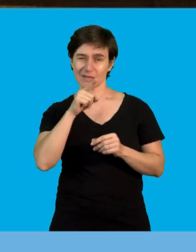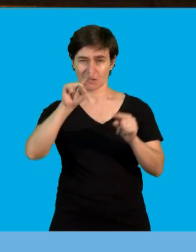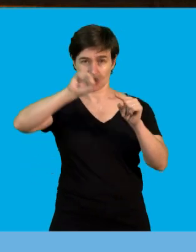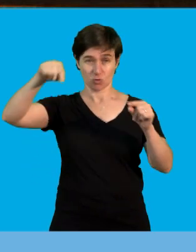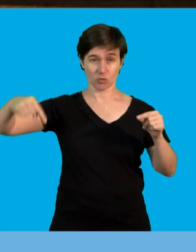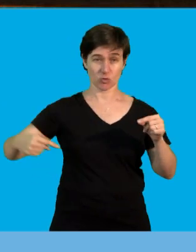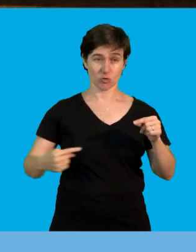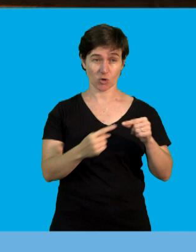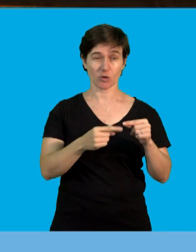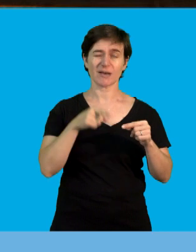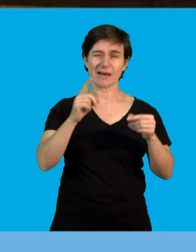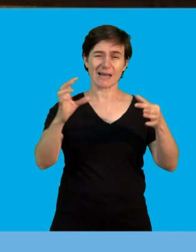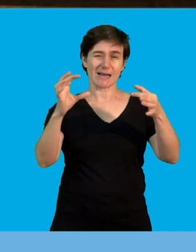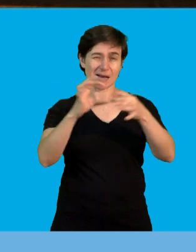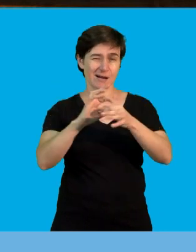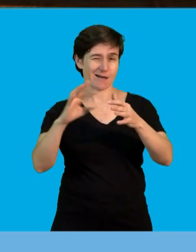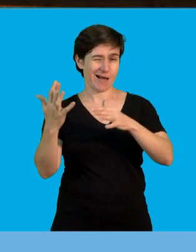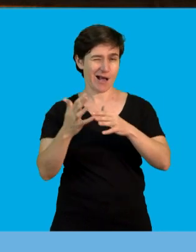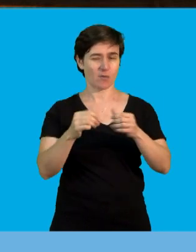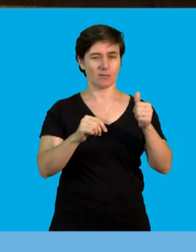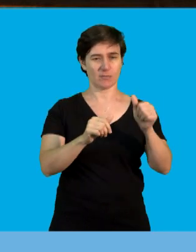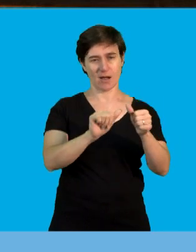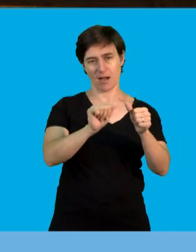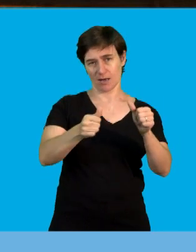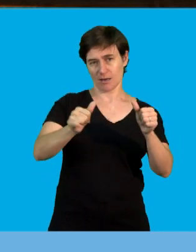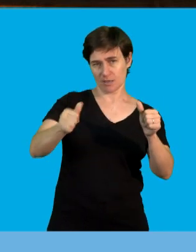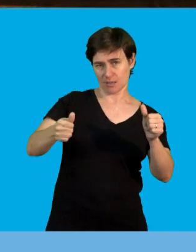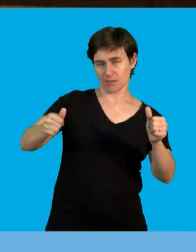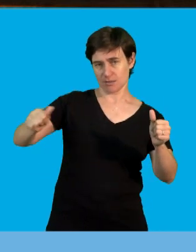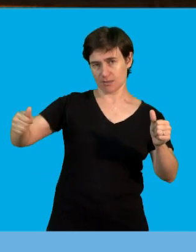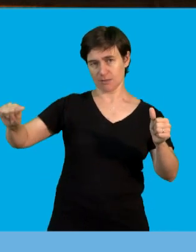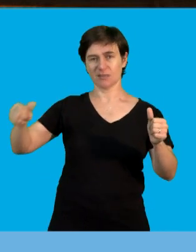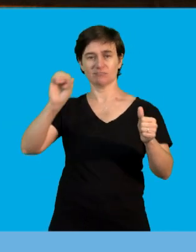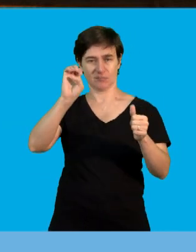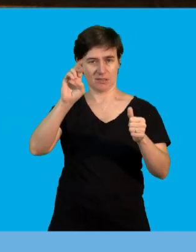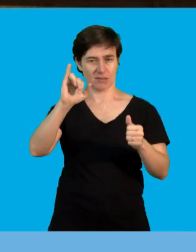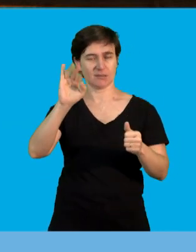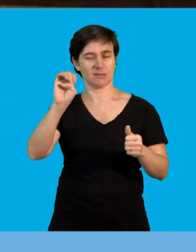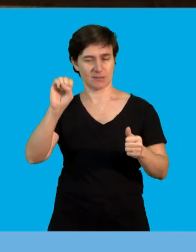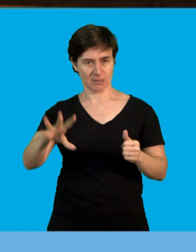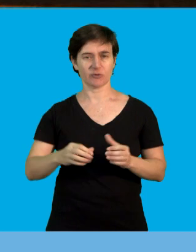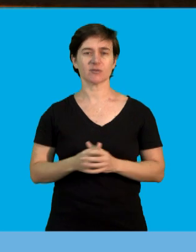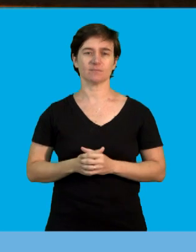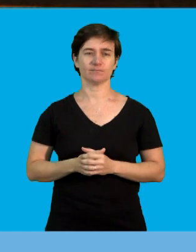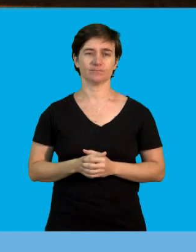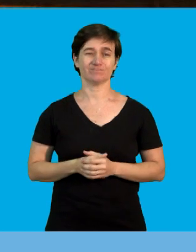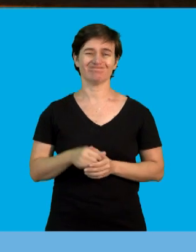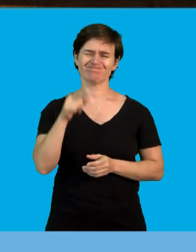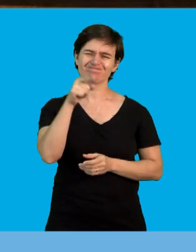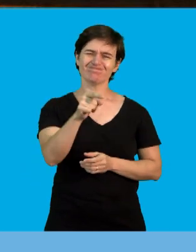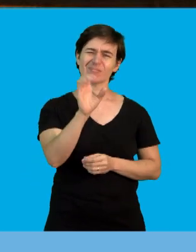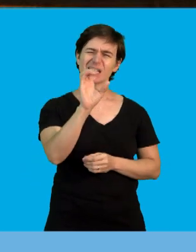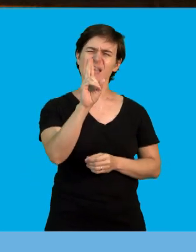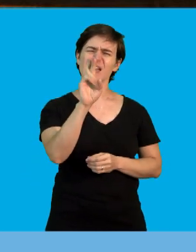always connected in series. So we're always connecting our ammeter in a circuit in series. And we should know that the current